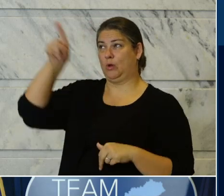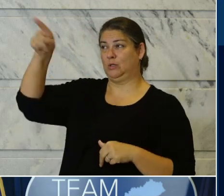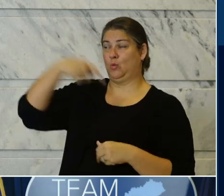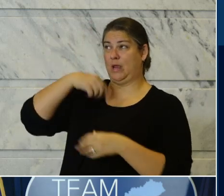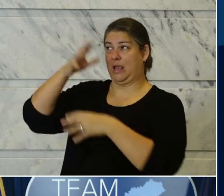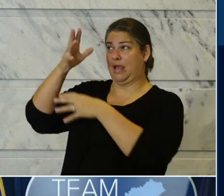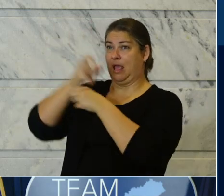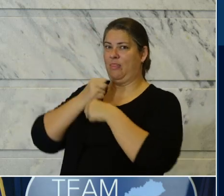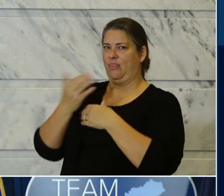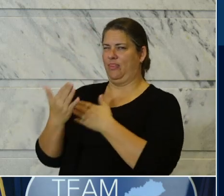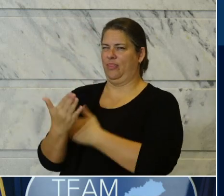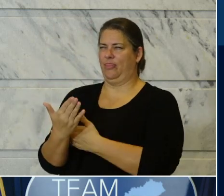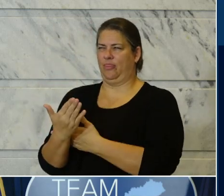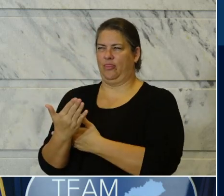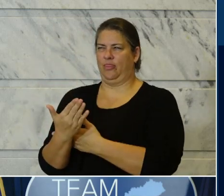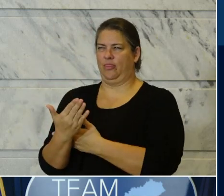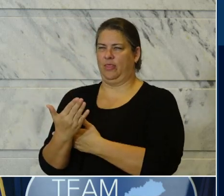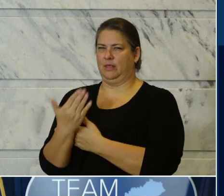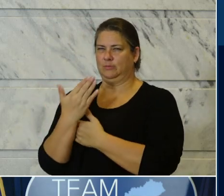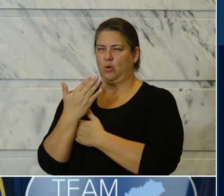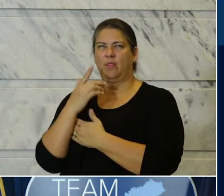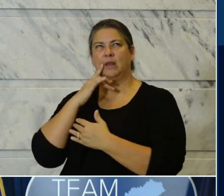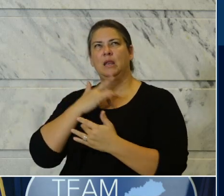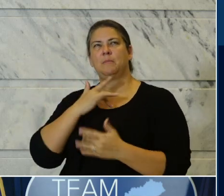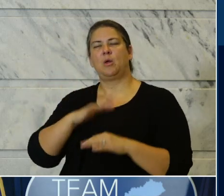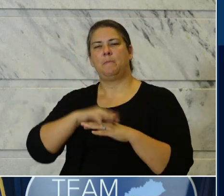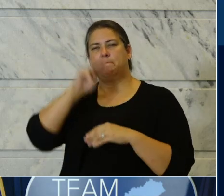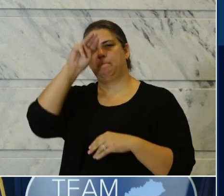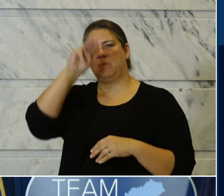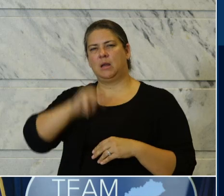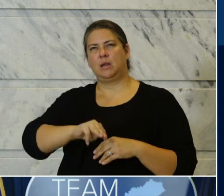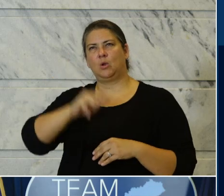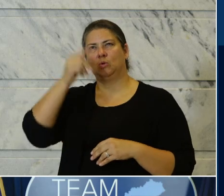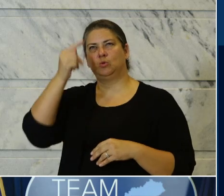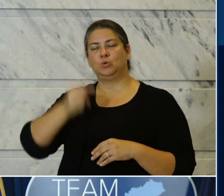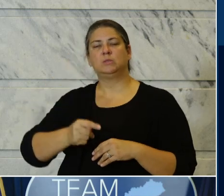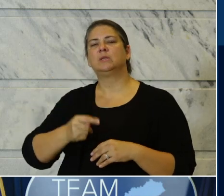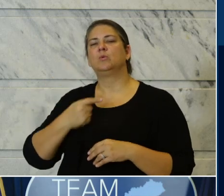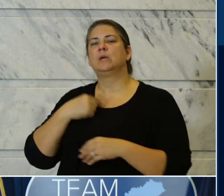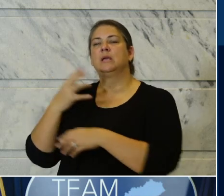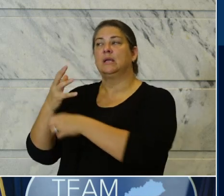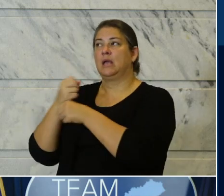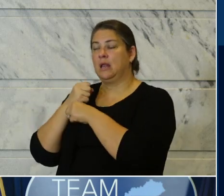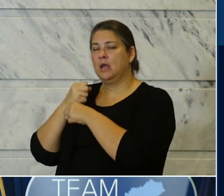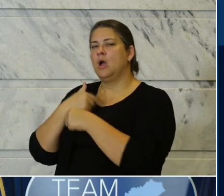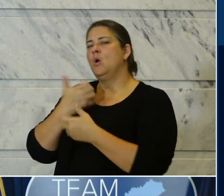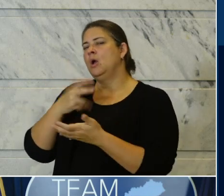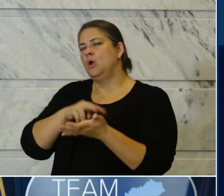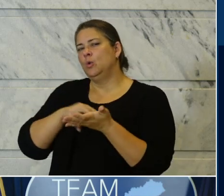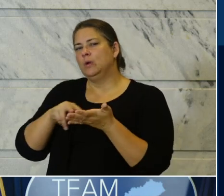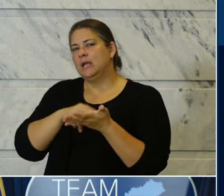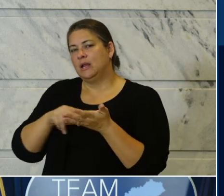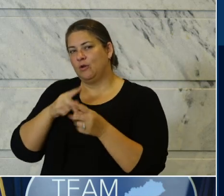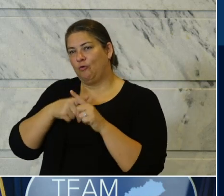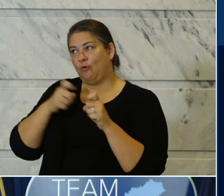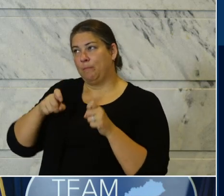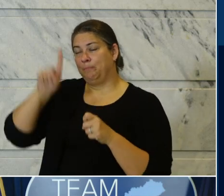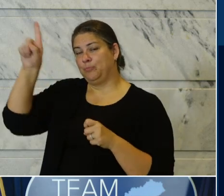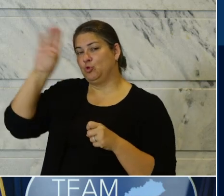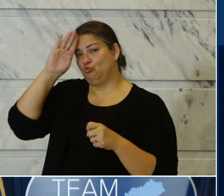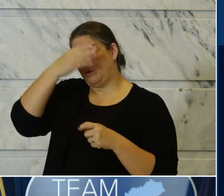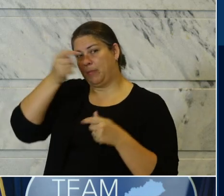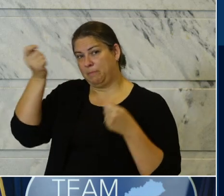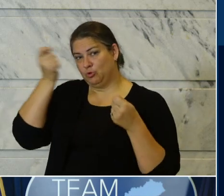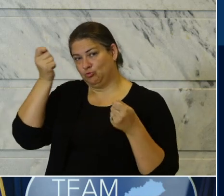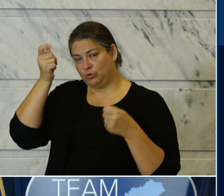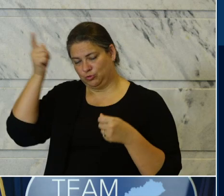I think, this morning. It comes out either late on Monday or early on Tuesday. I want to read a sentence from the Trump administration